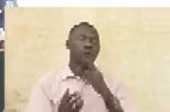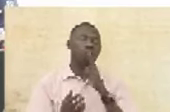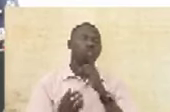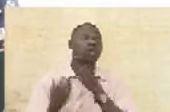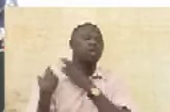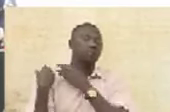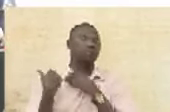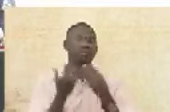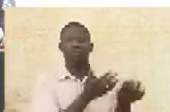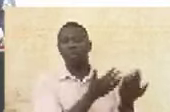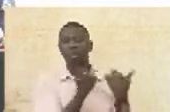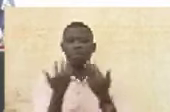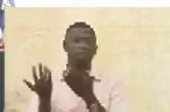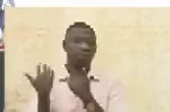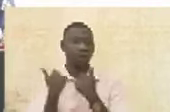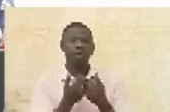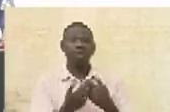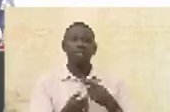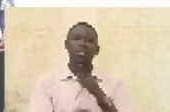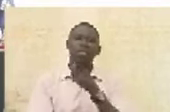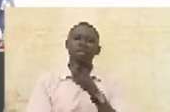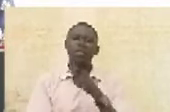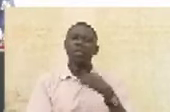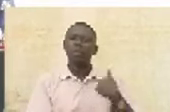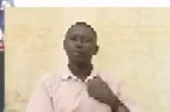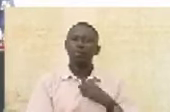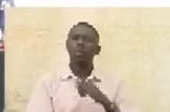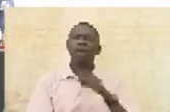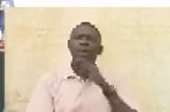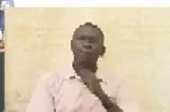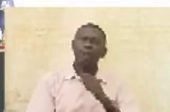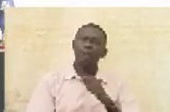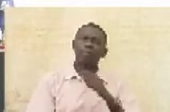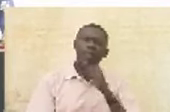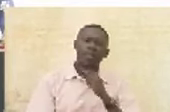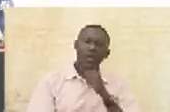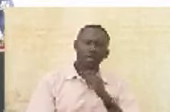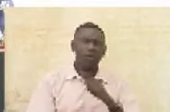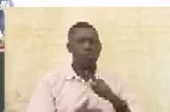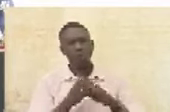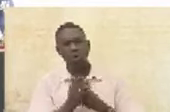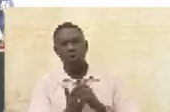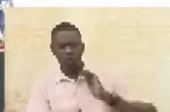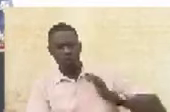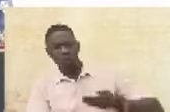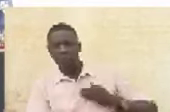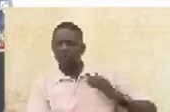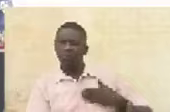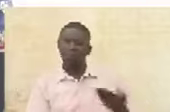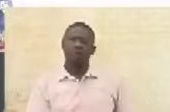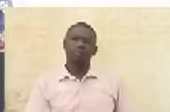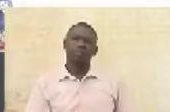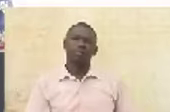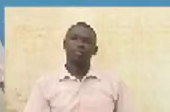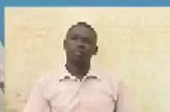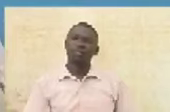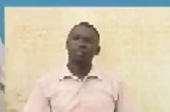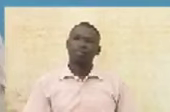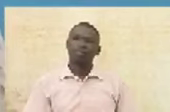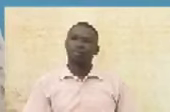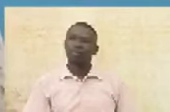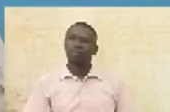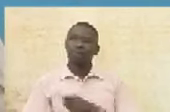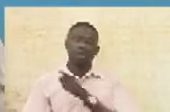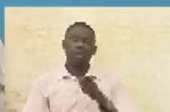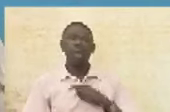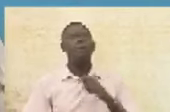ku, were they male or female? Fo kewal nam ma fo musol nam menu kan ku ha kewal. They are